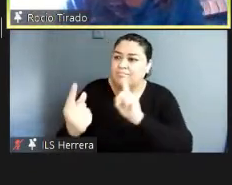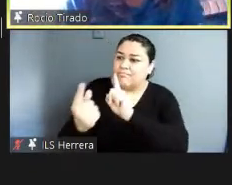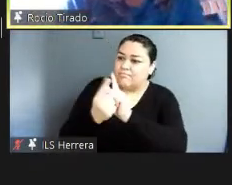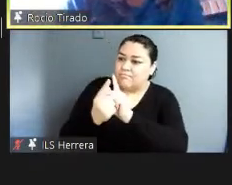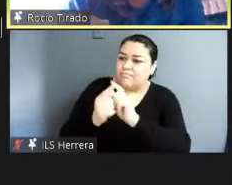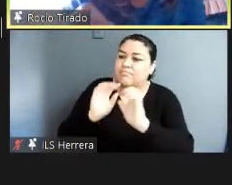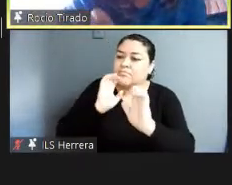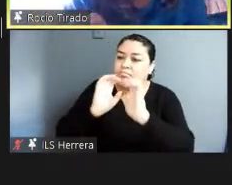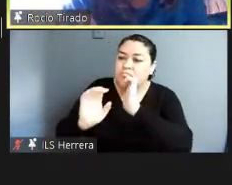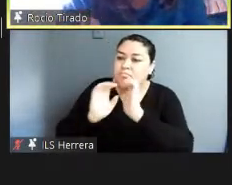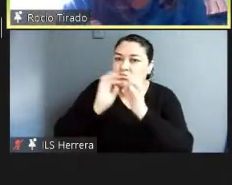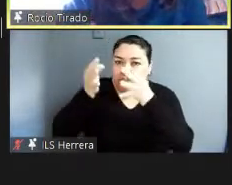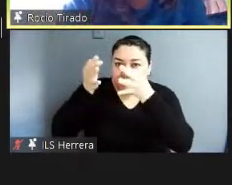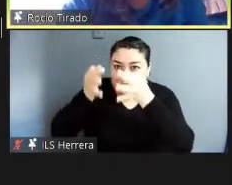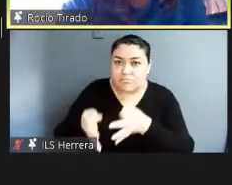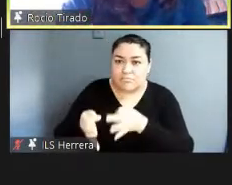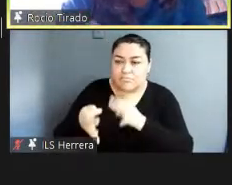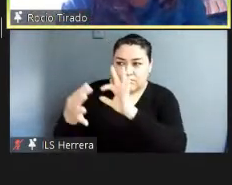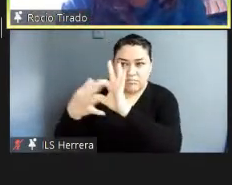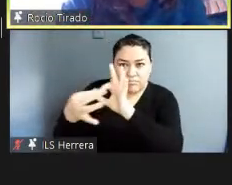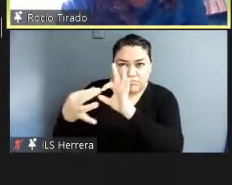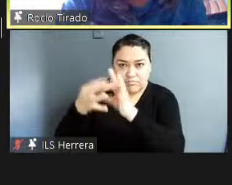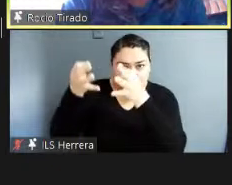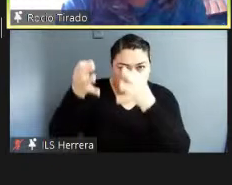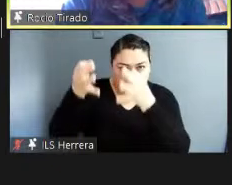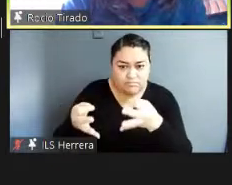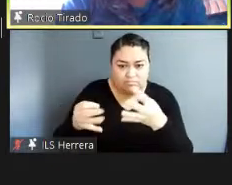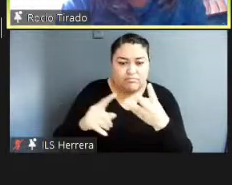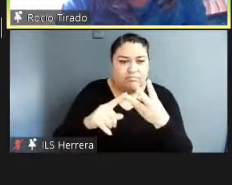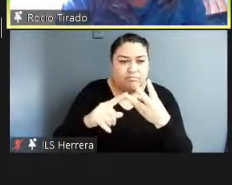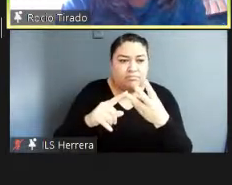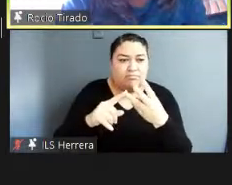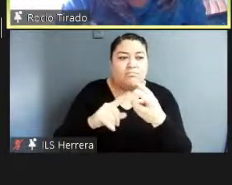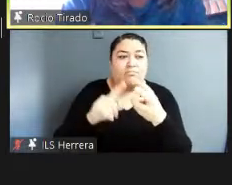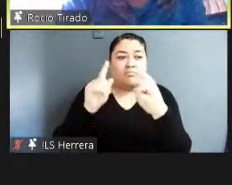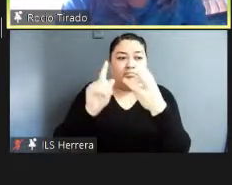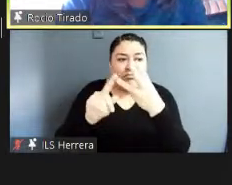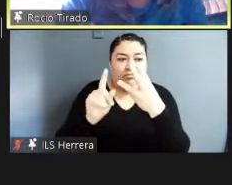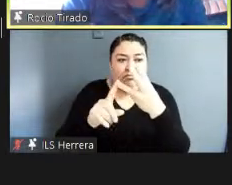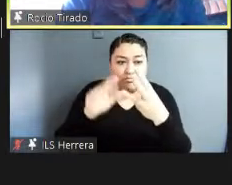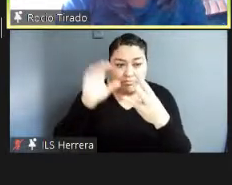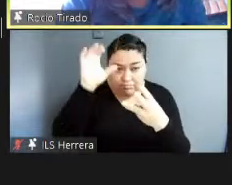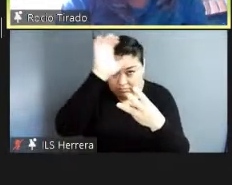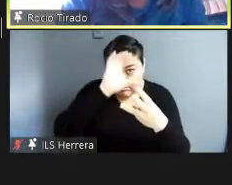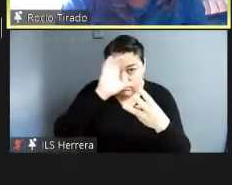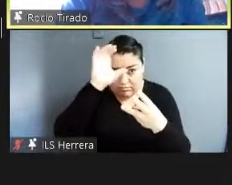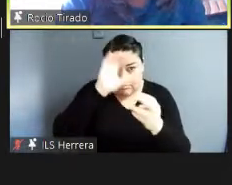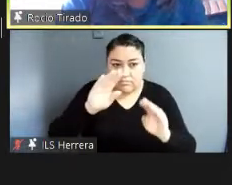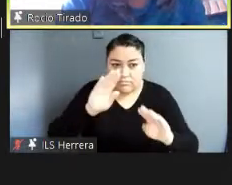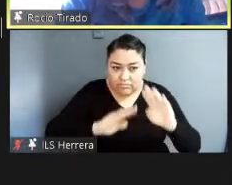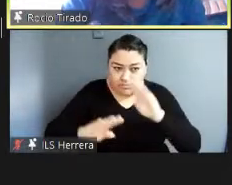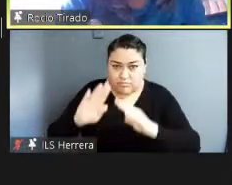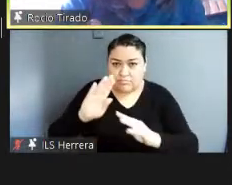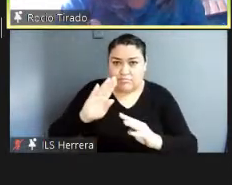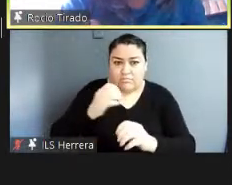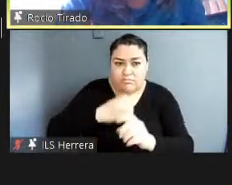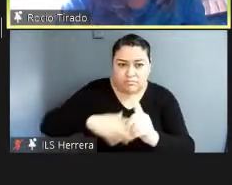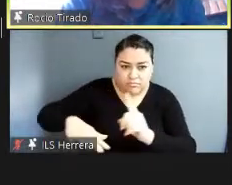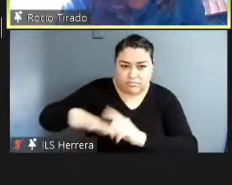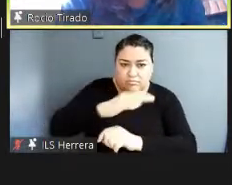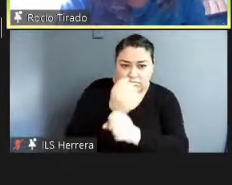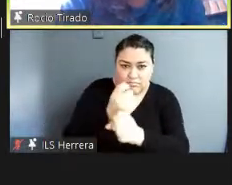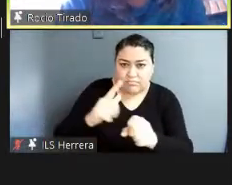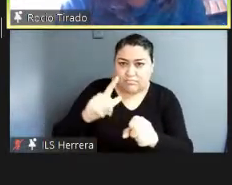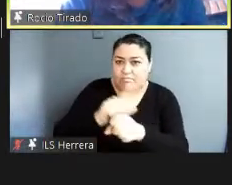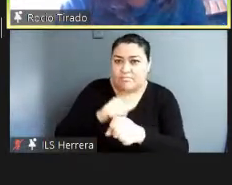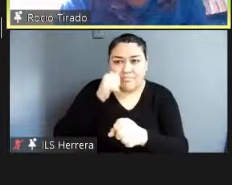classroom, but also when one has to do clinical work. Knowledge and application of biomedical, socio-medical, and